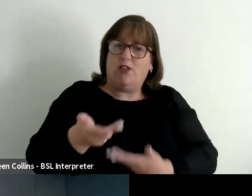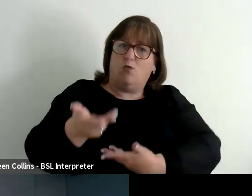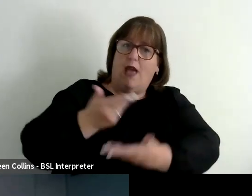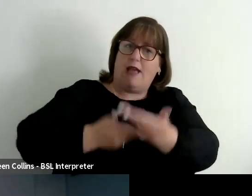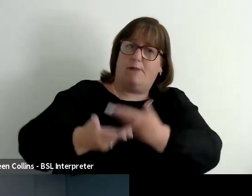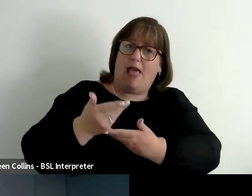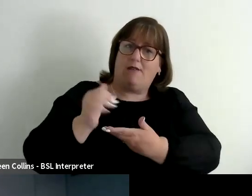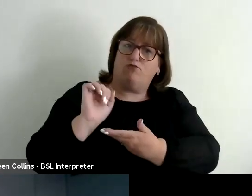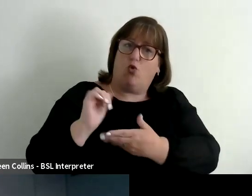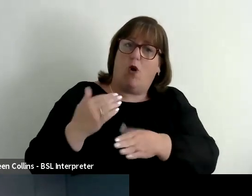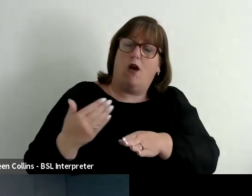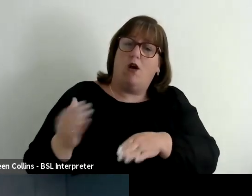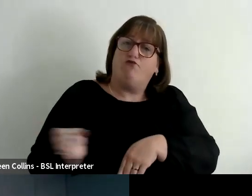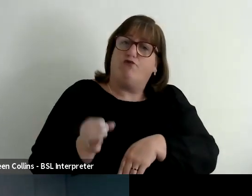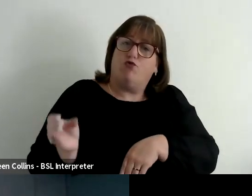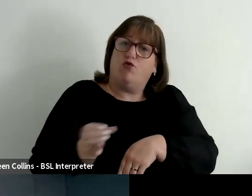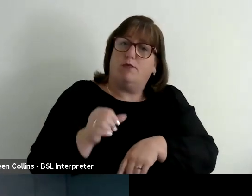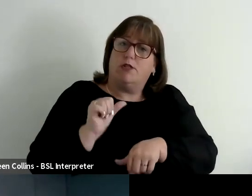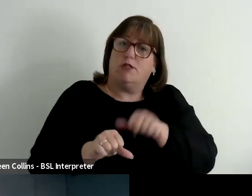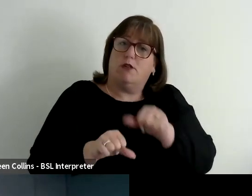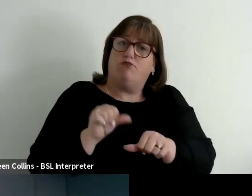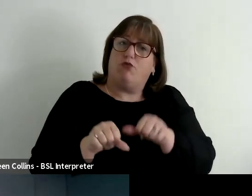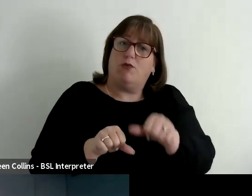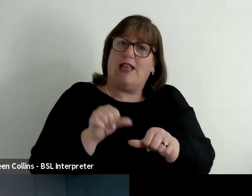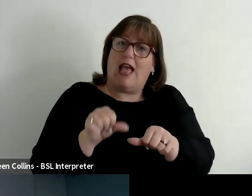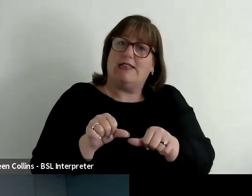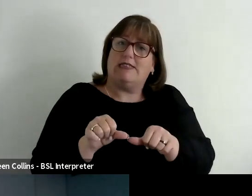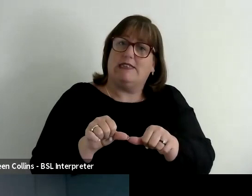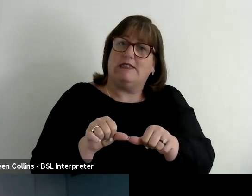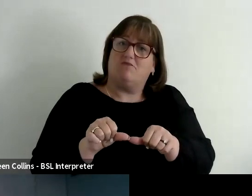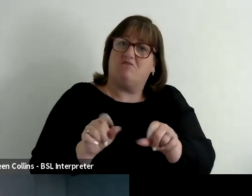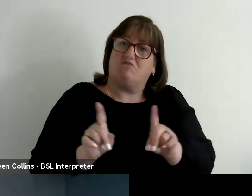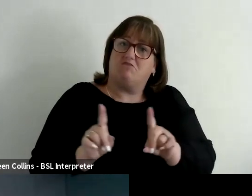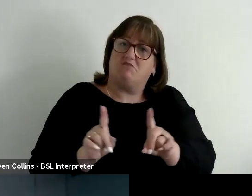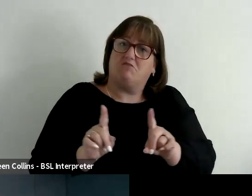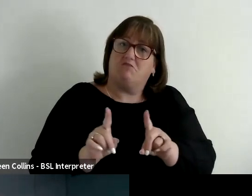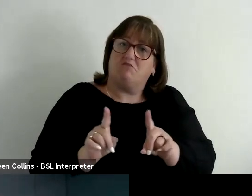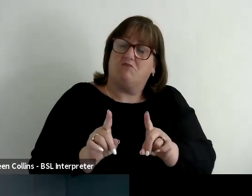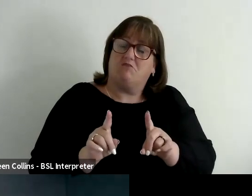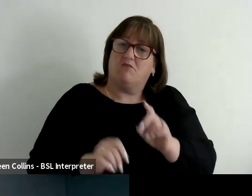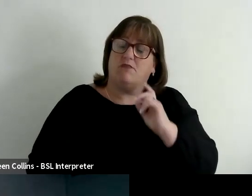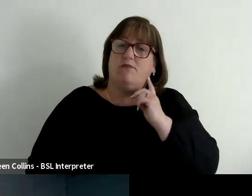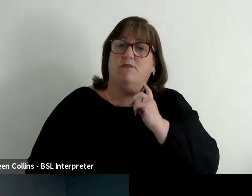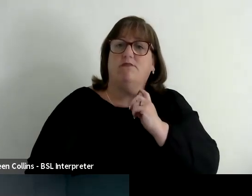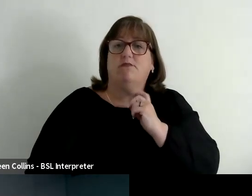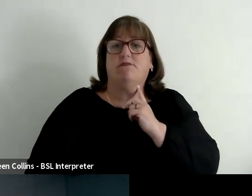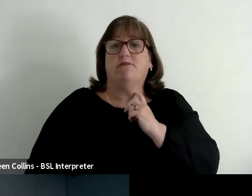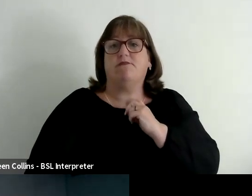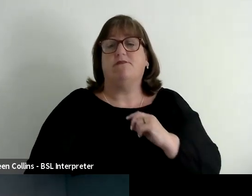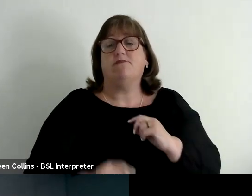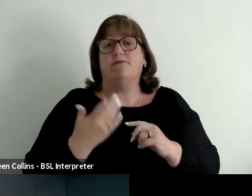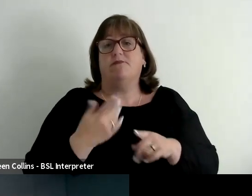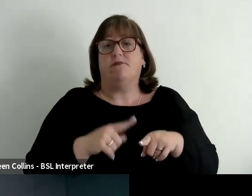different for different roles, but just what would a candidate expect the process to look like? Yeah, and there are differences